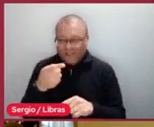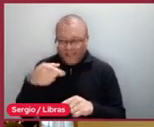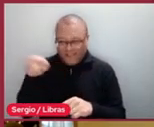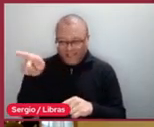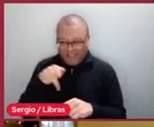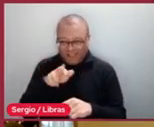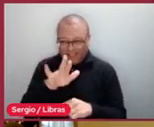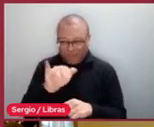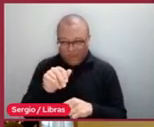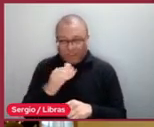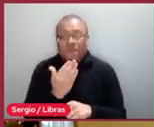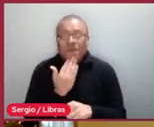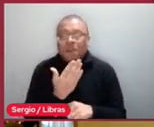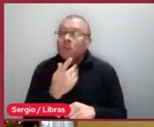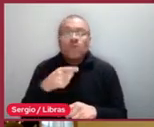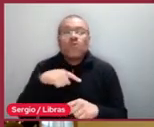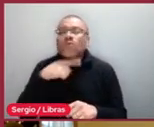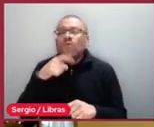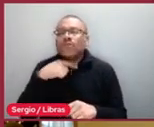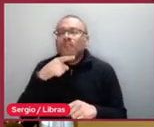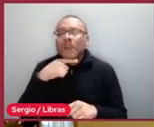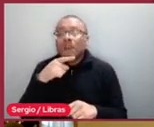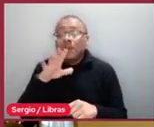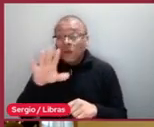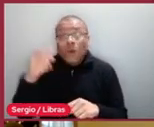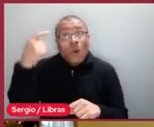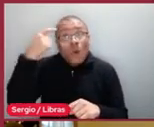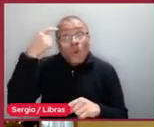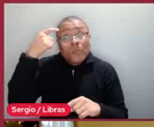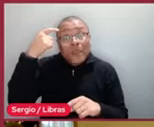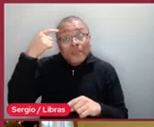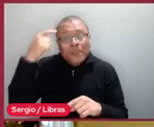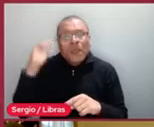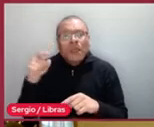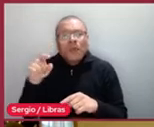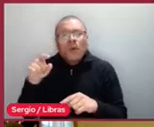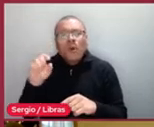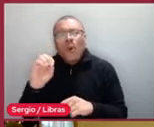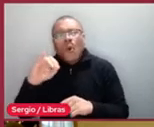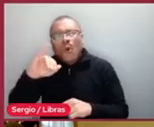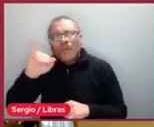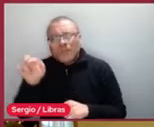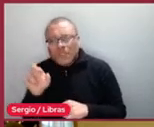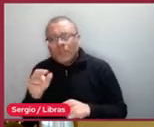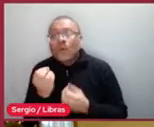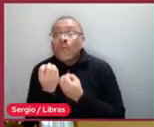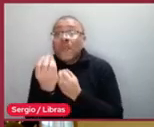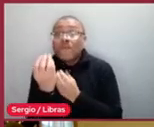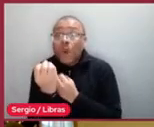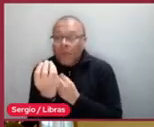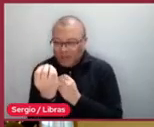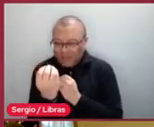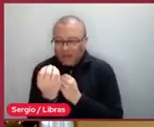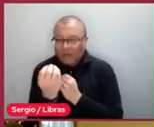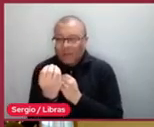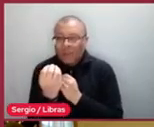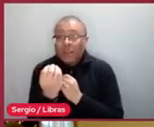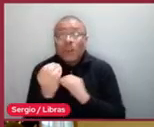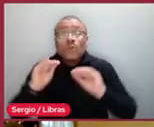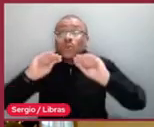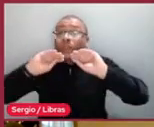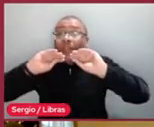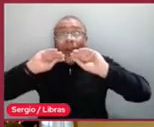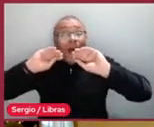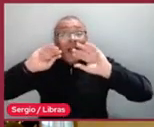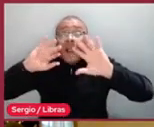If this would be like a SQL object, a row RB object, or an active record object, it's not that clear how do